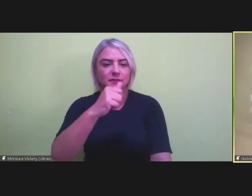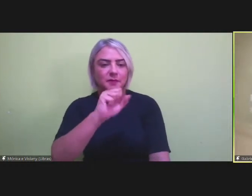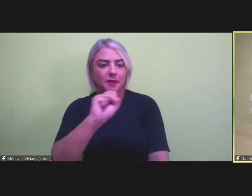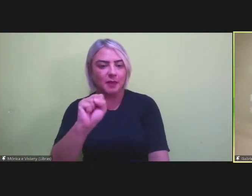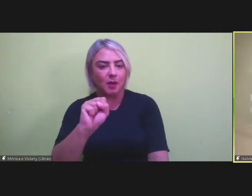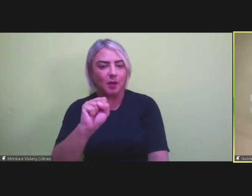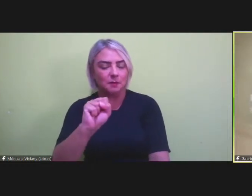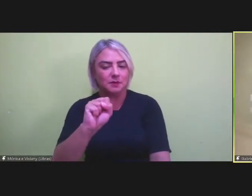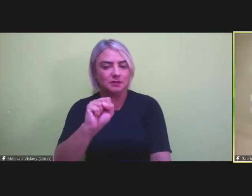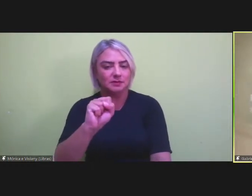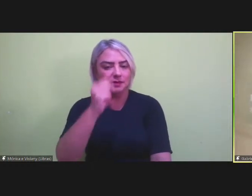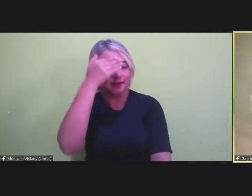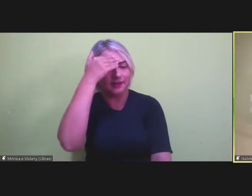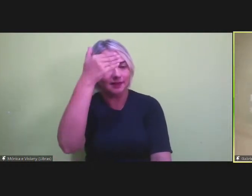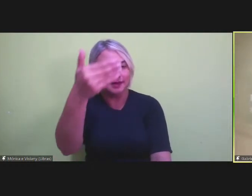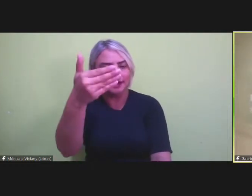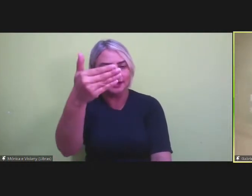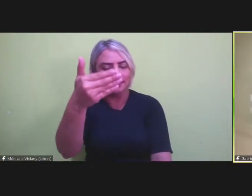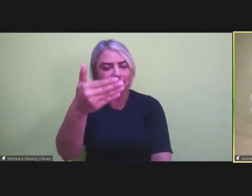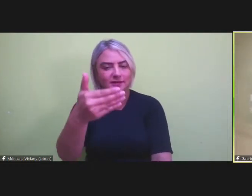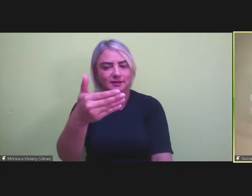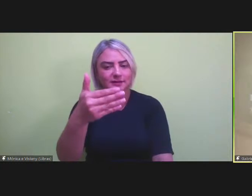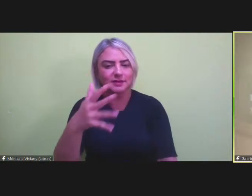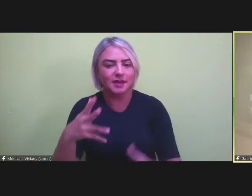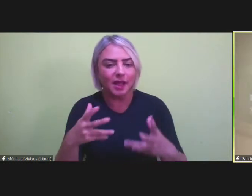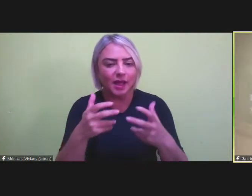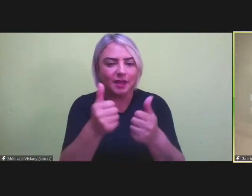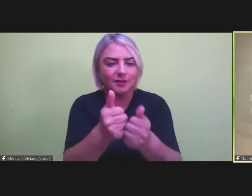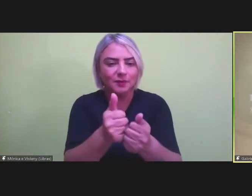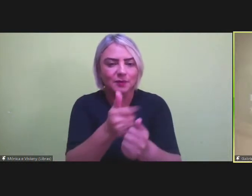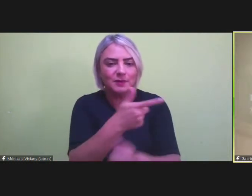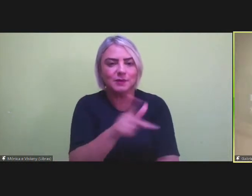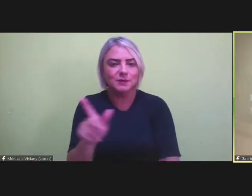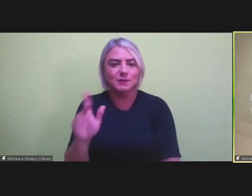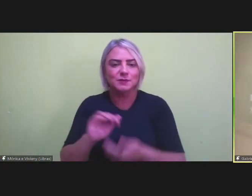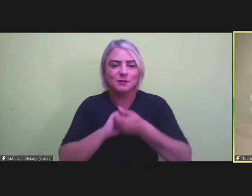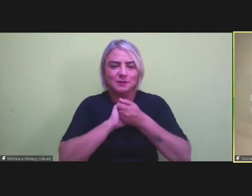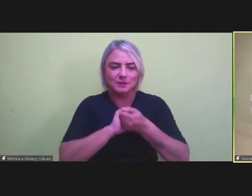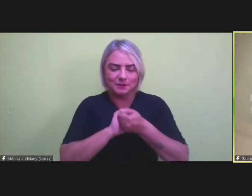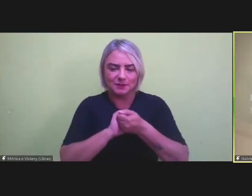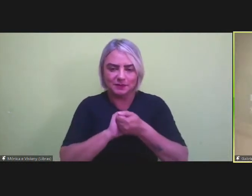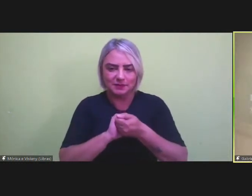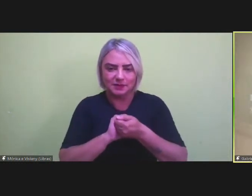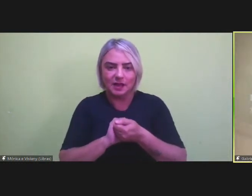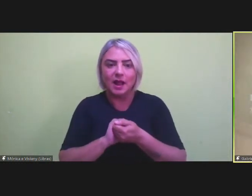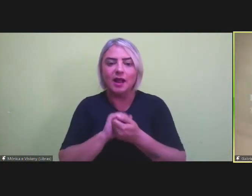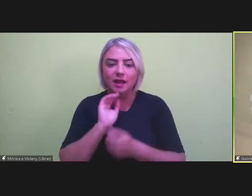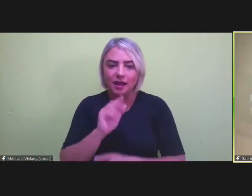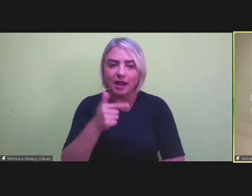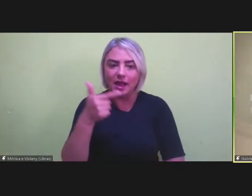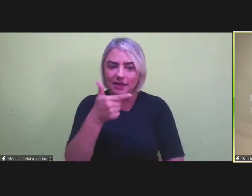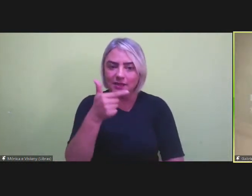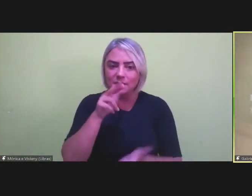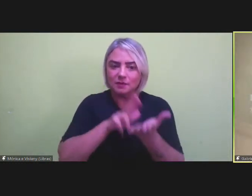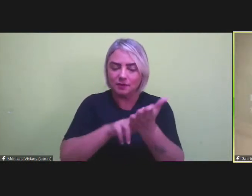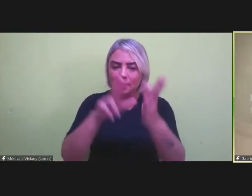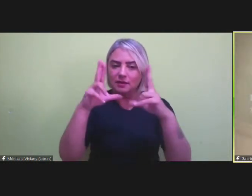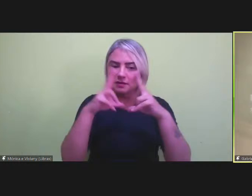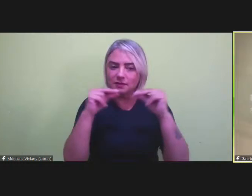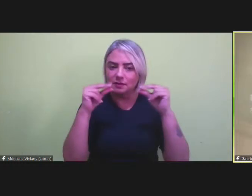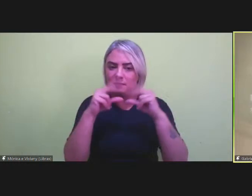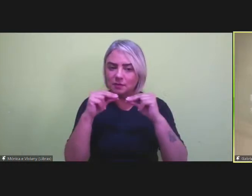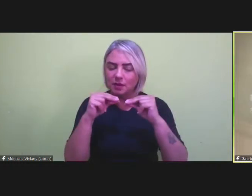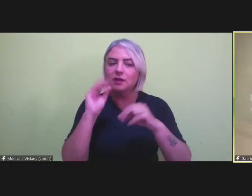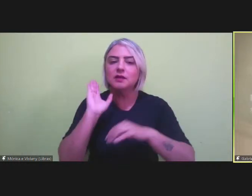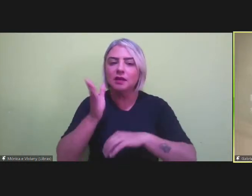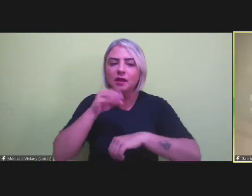Brazil and PAHO, we thank for all of you who were here. And soon, the second